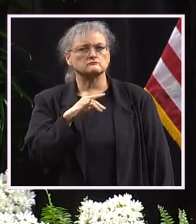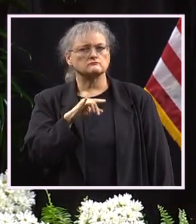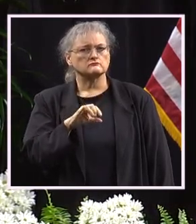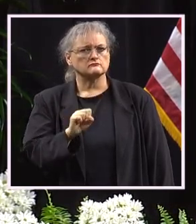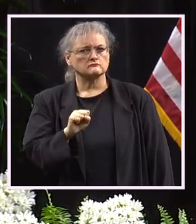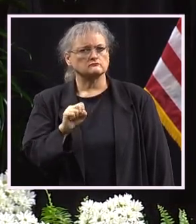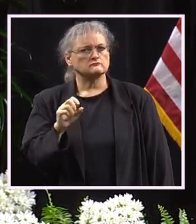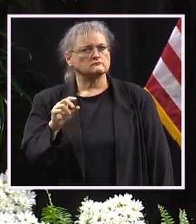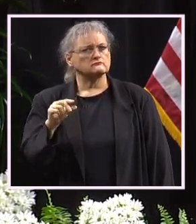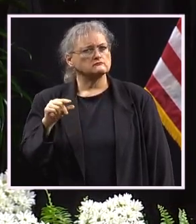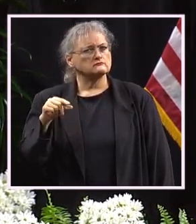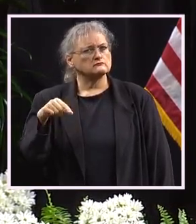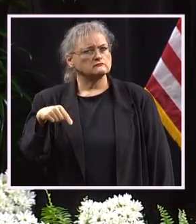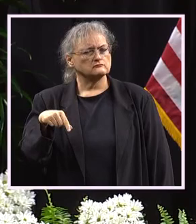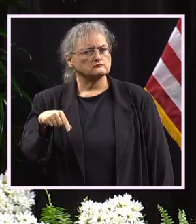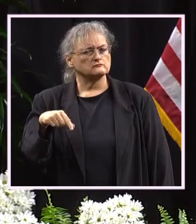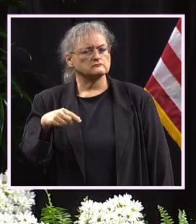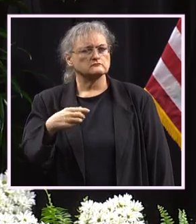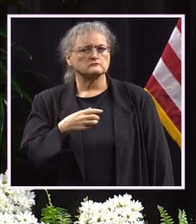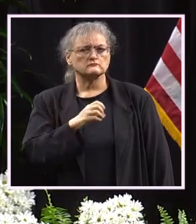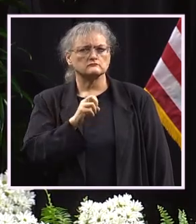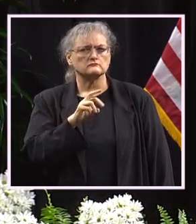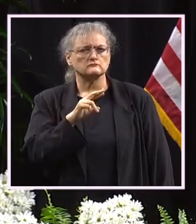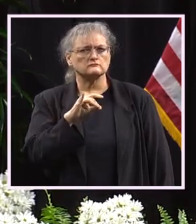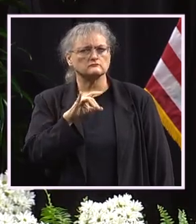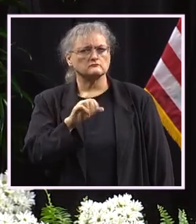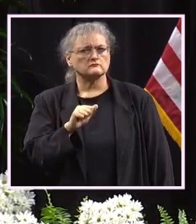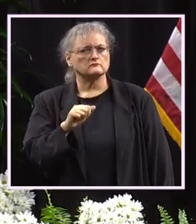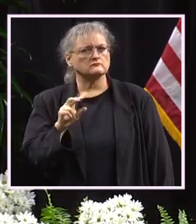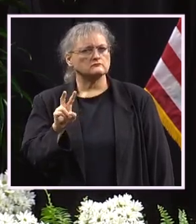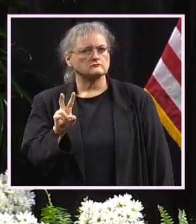laude. Erica Vasquez.